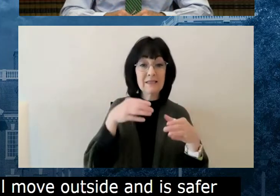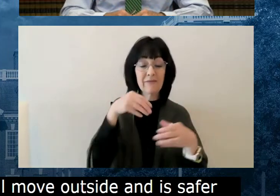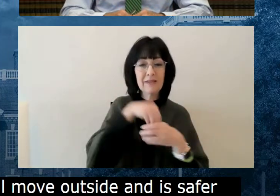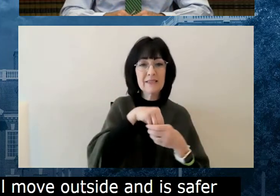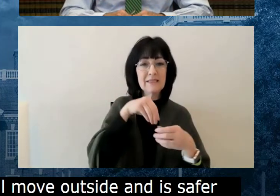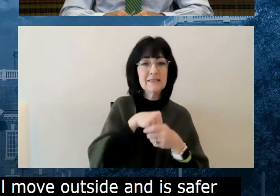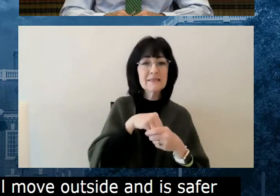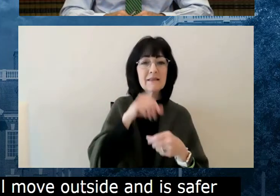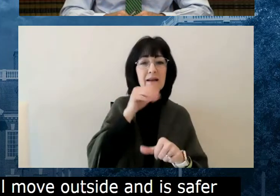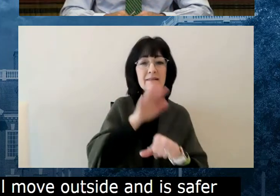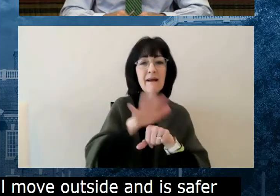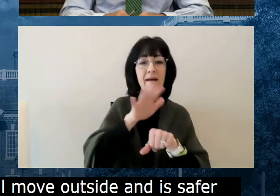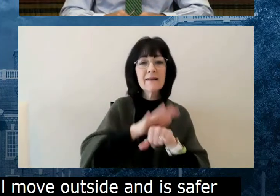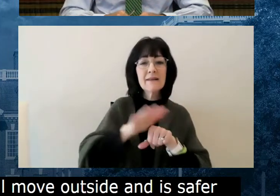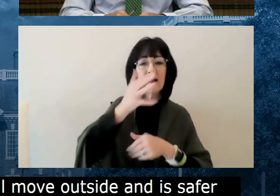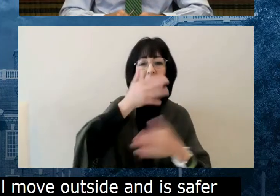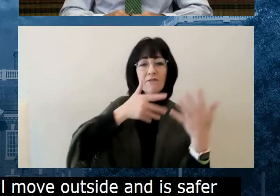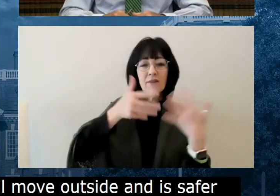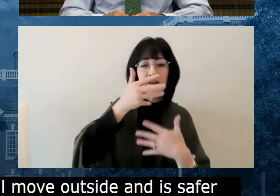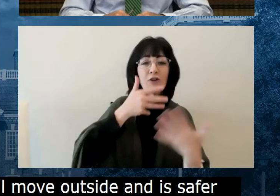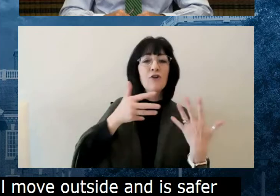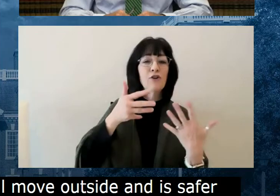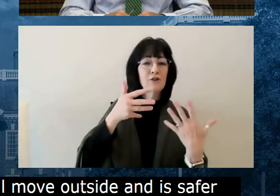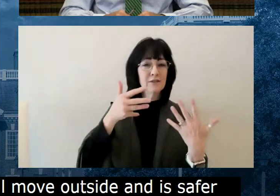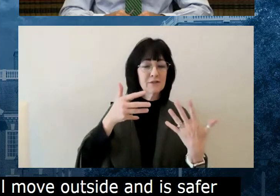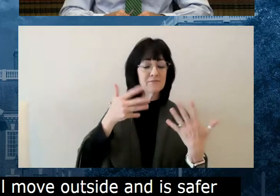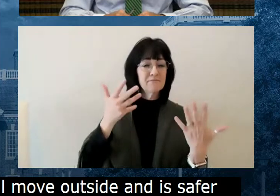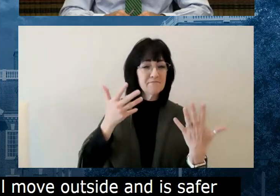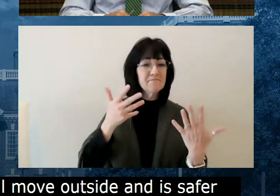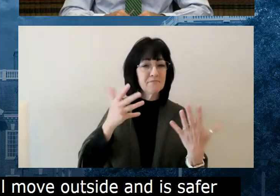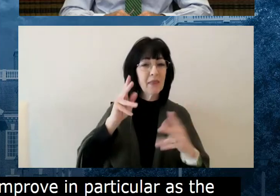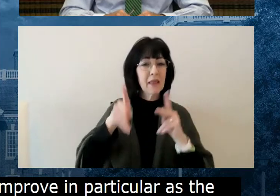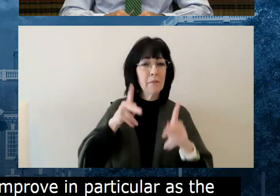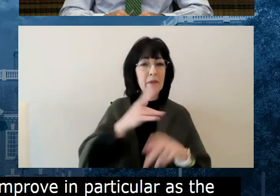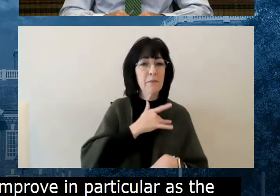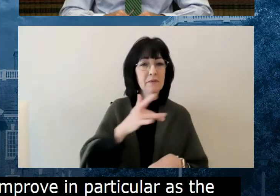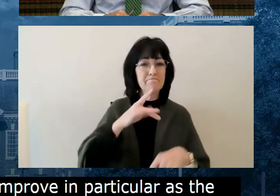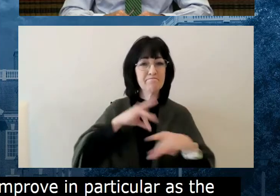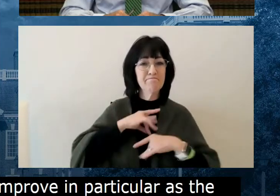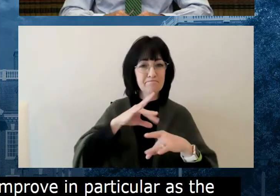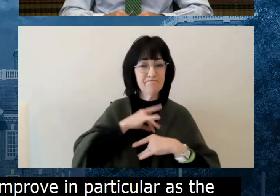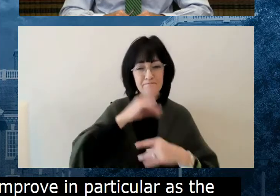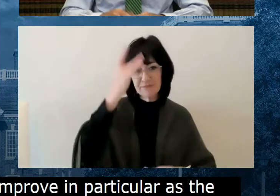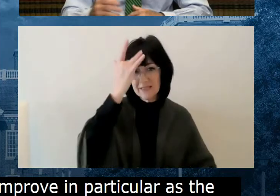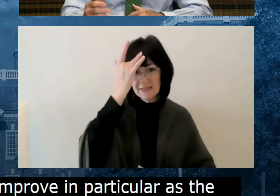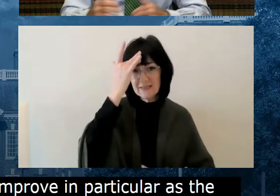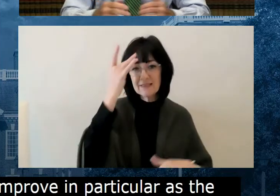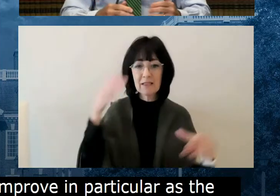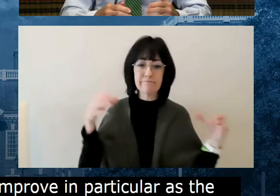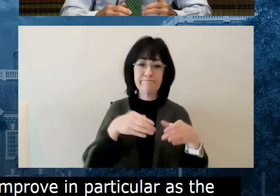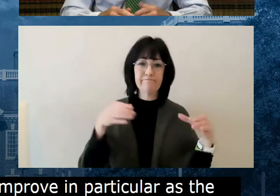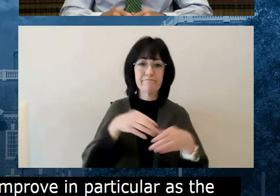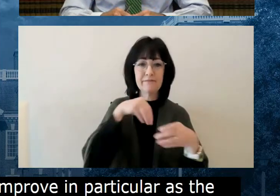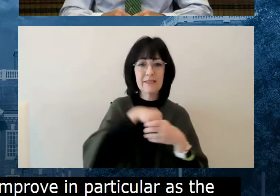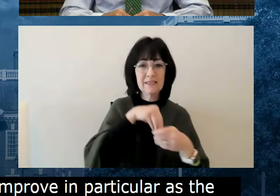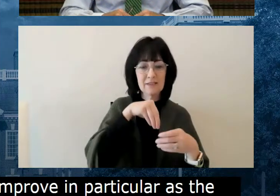particularly as people pay attention to social distancing. Our positive test, again,